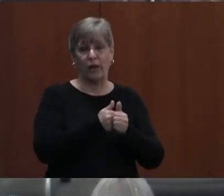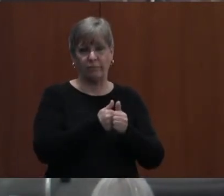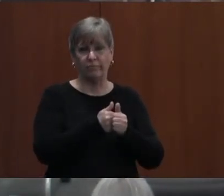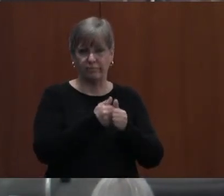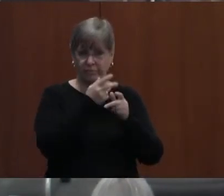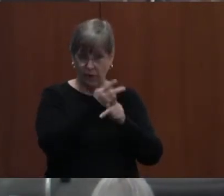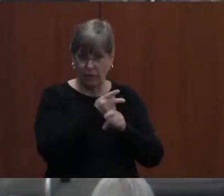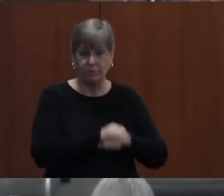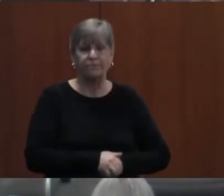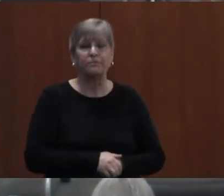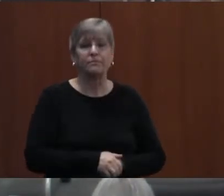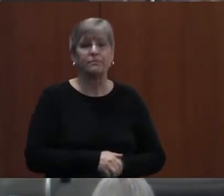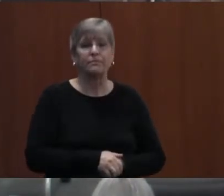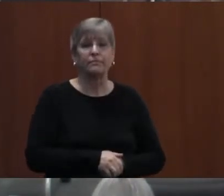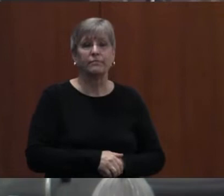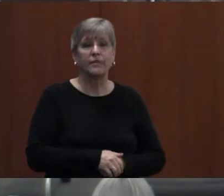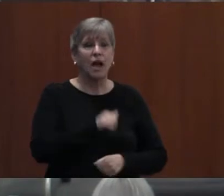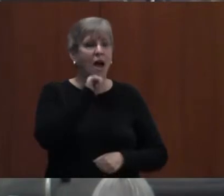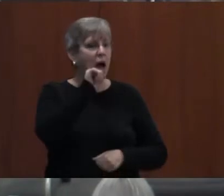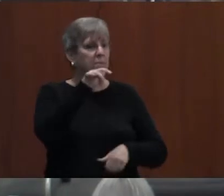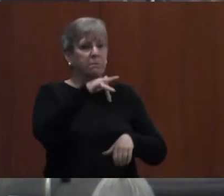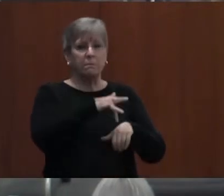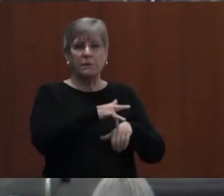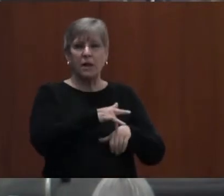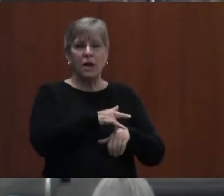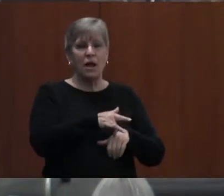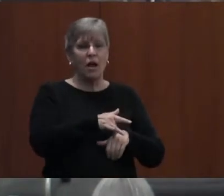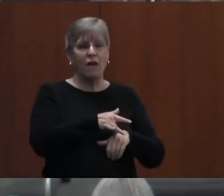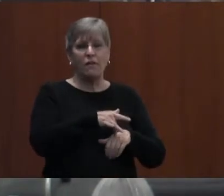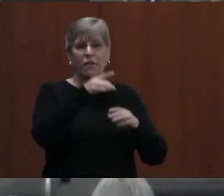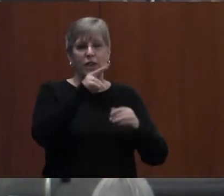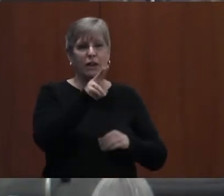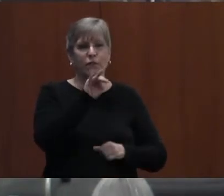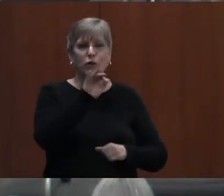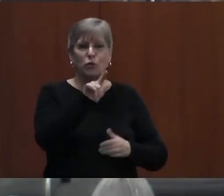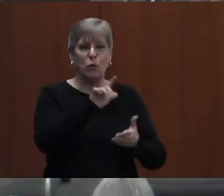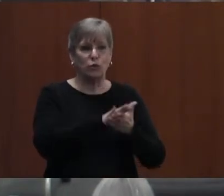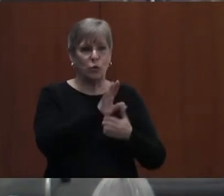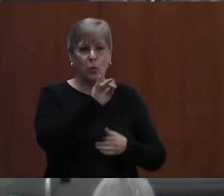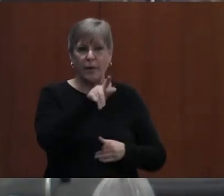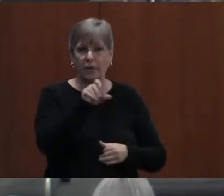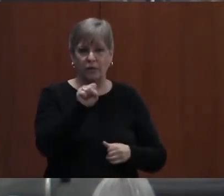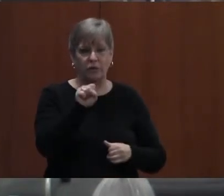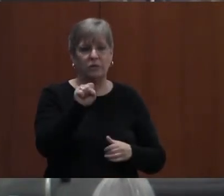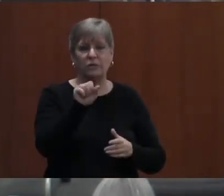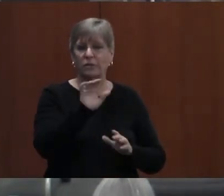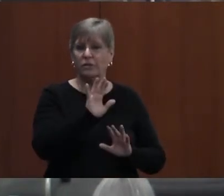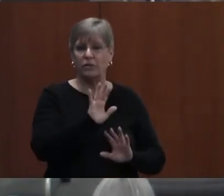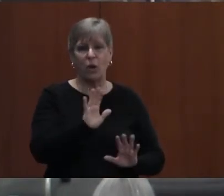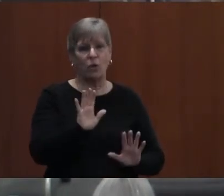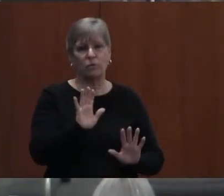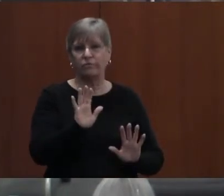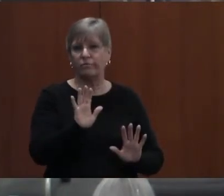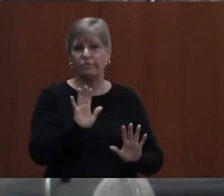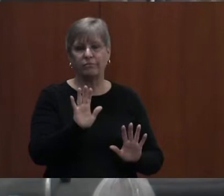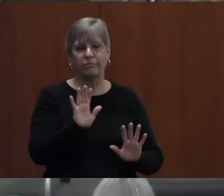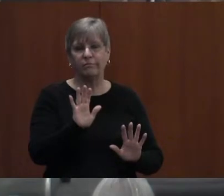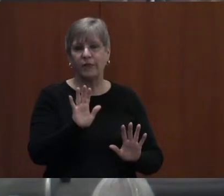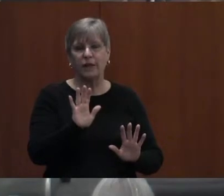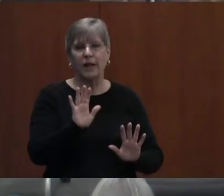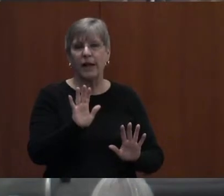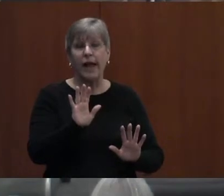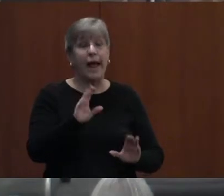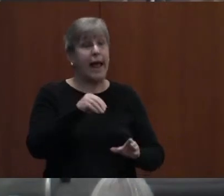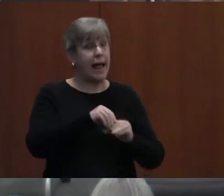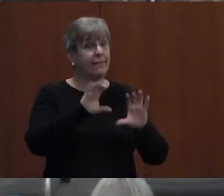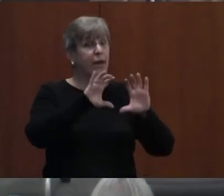closely. I'm not going to go into the virtual schools bills. They're even